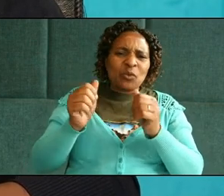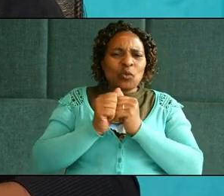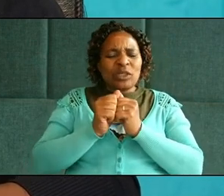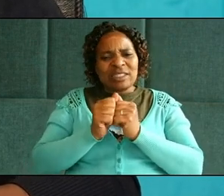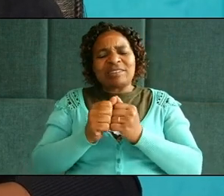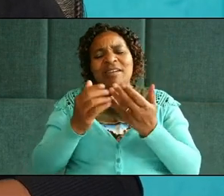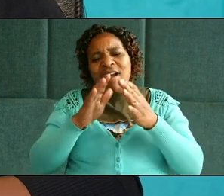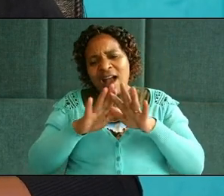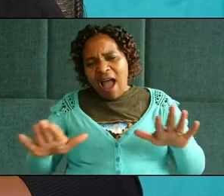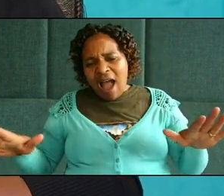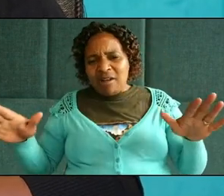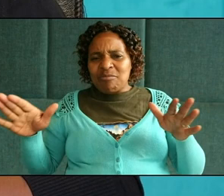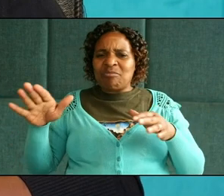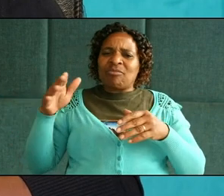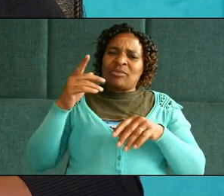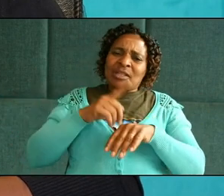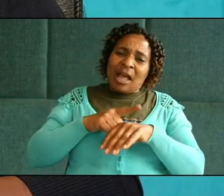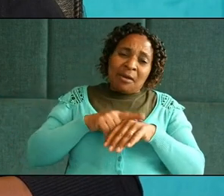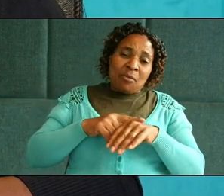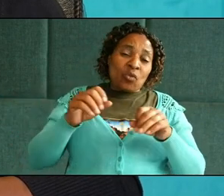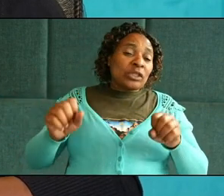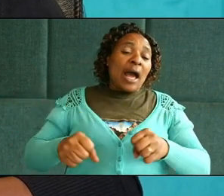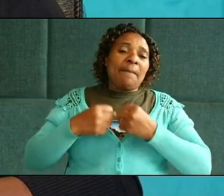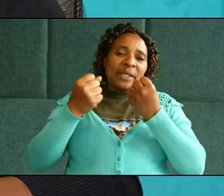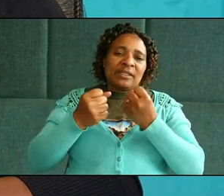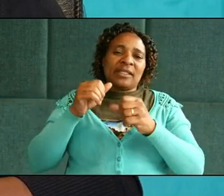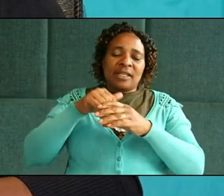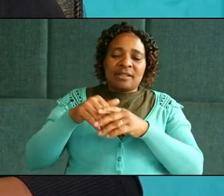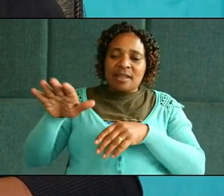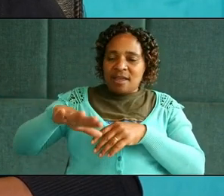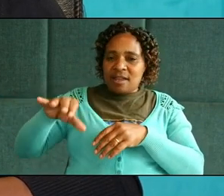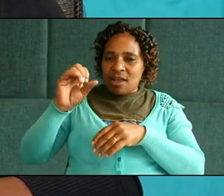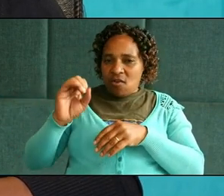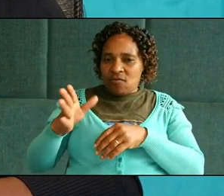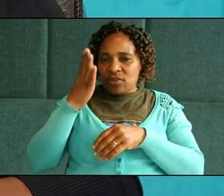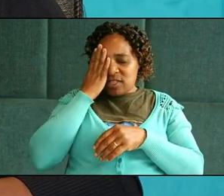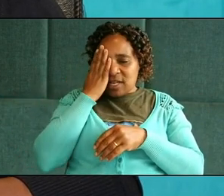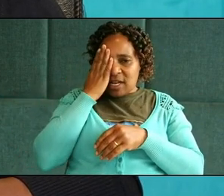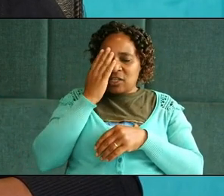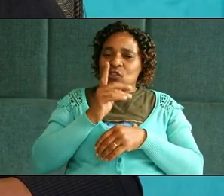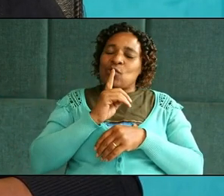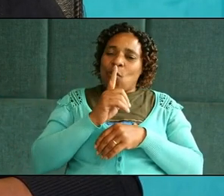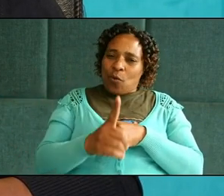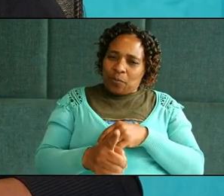coups and everything that has happened in the camp of Israel. So